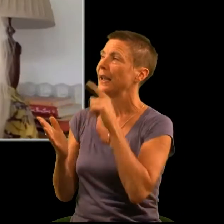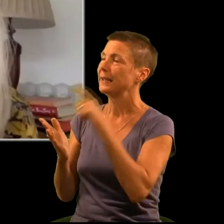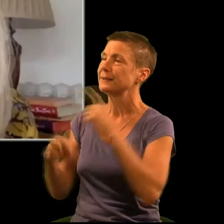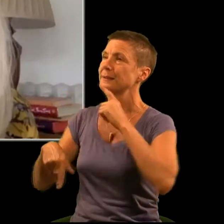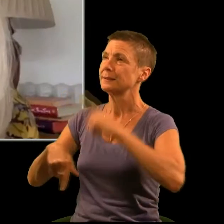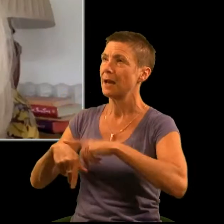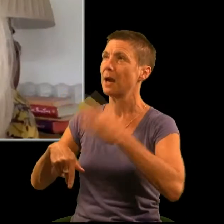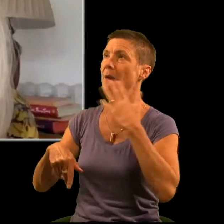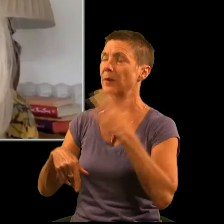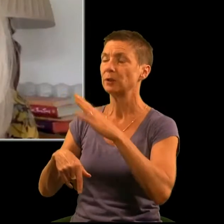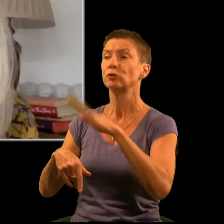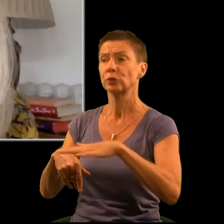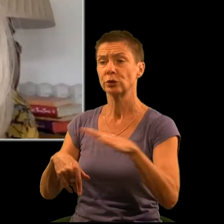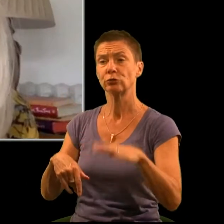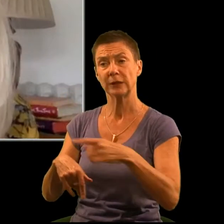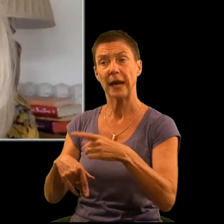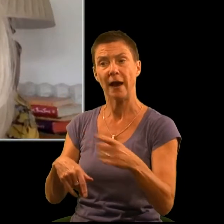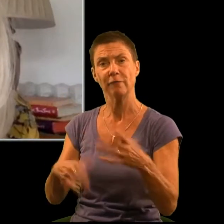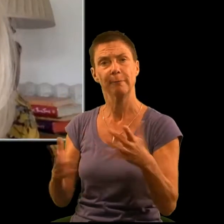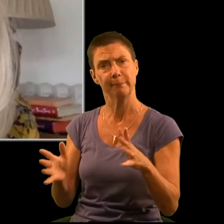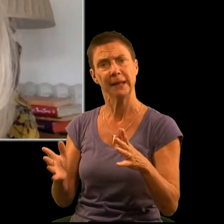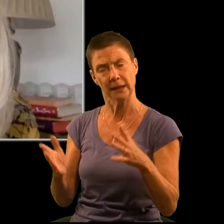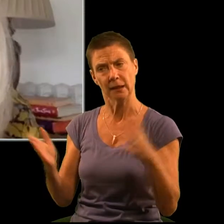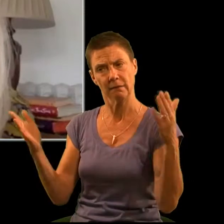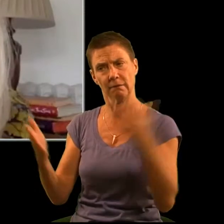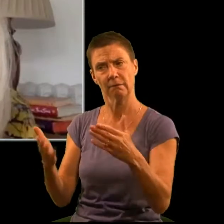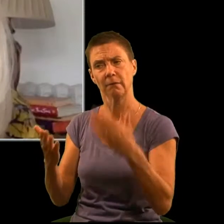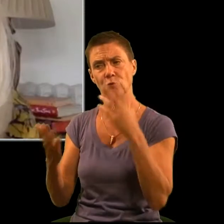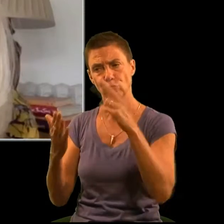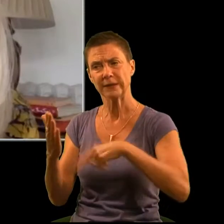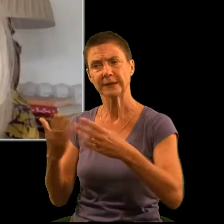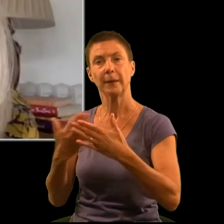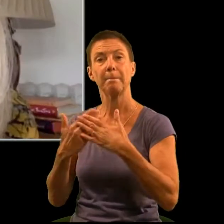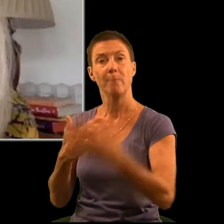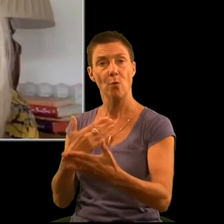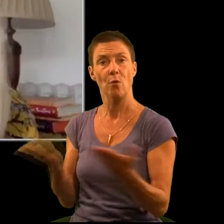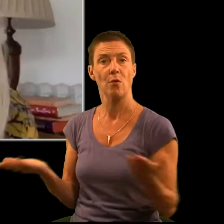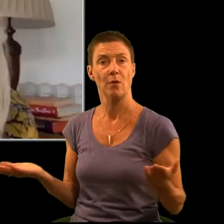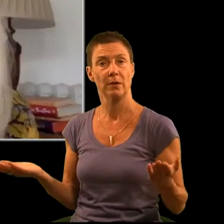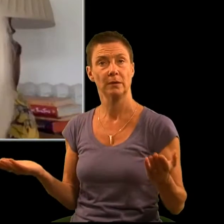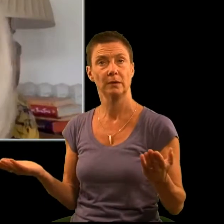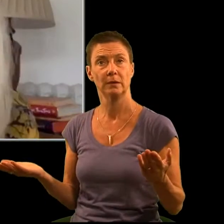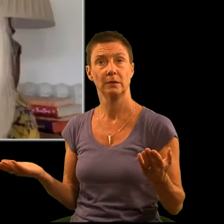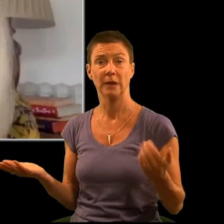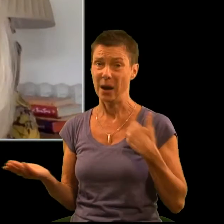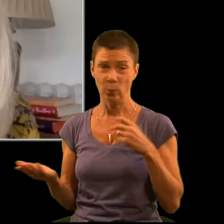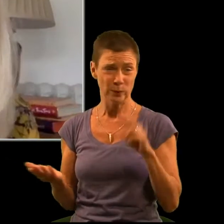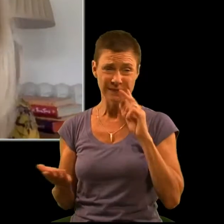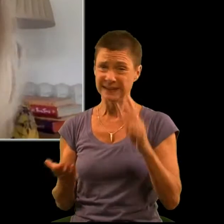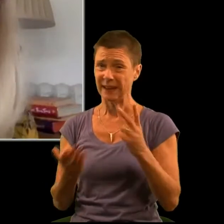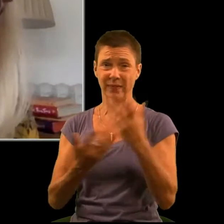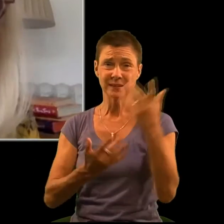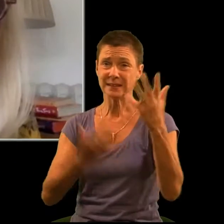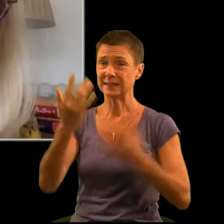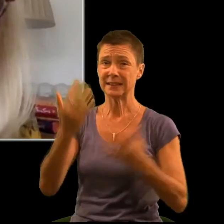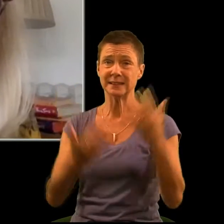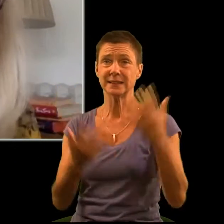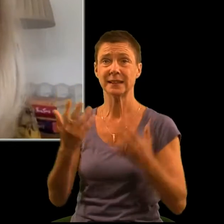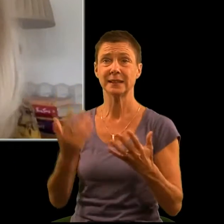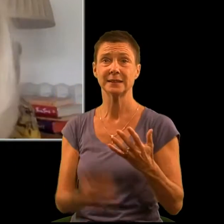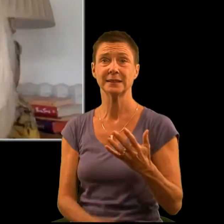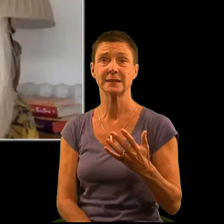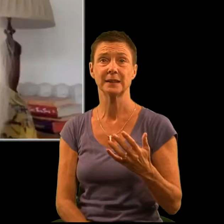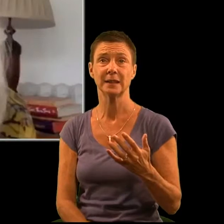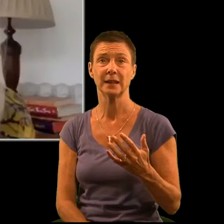time when children have been turning to books more and realizing and we've all seen the stats about